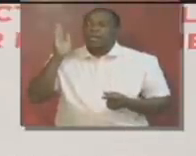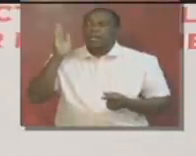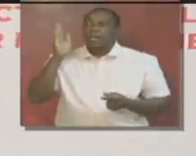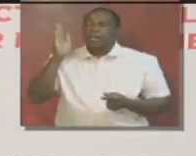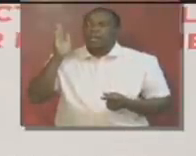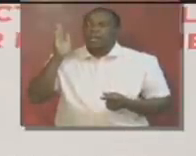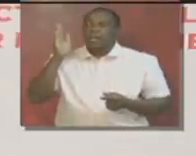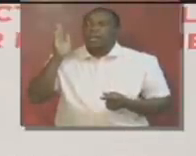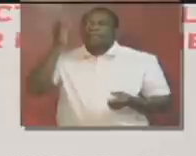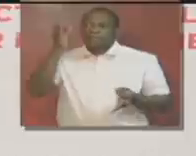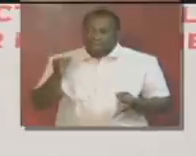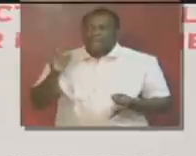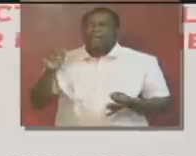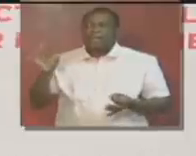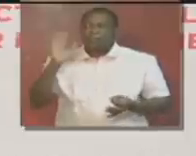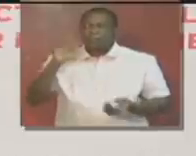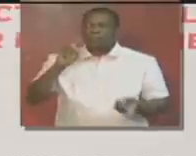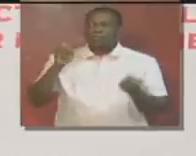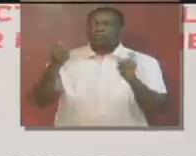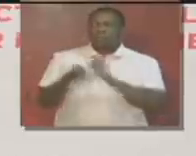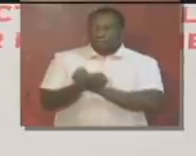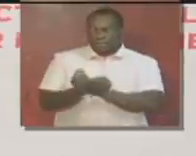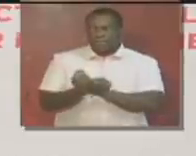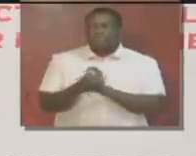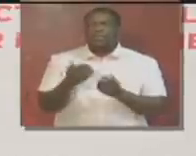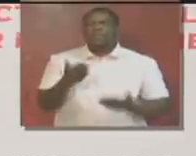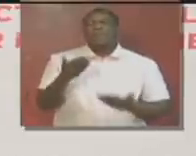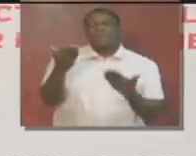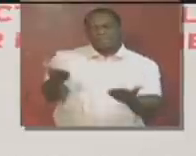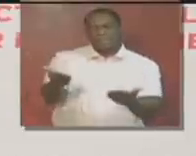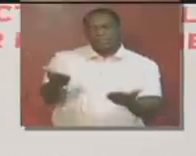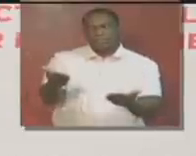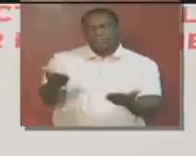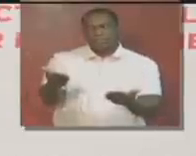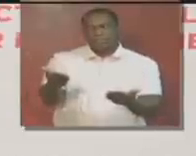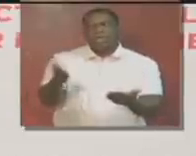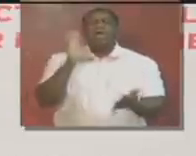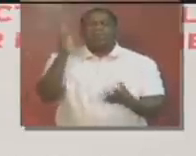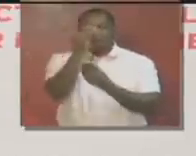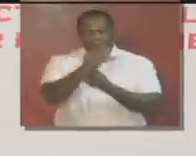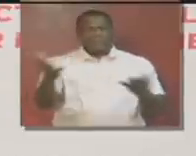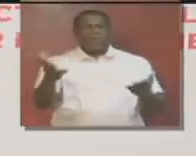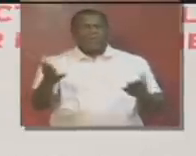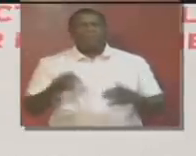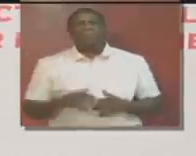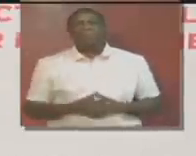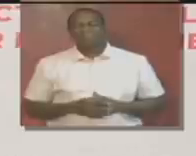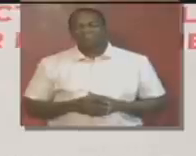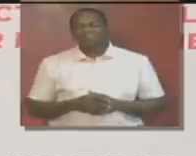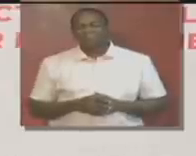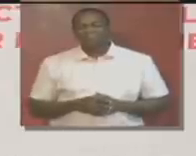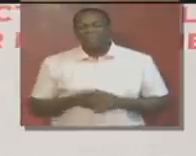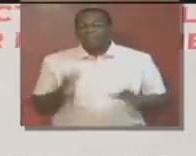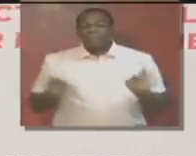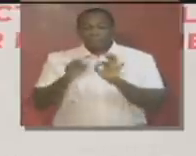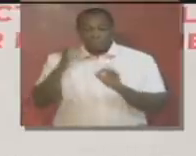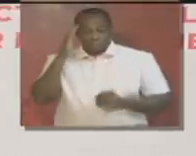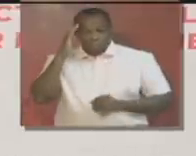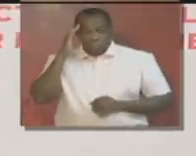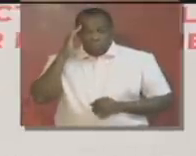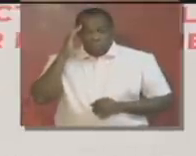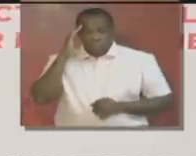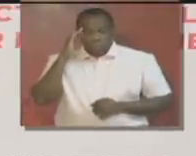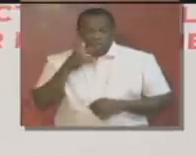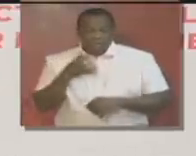the current recommendations will be communicated to the public. Now, it's important to note that vaccination against COVID-19 doesn't